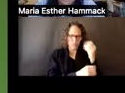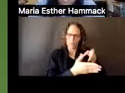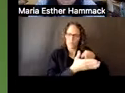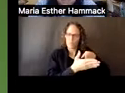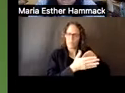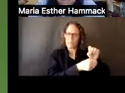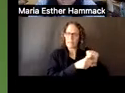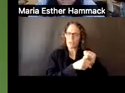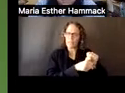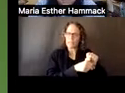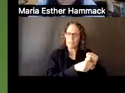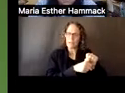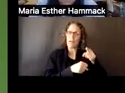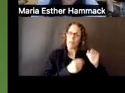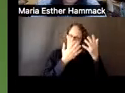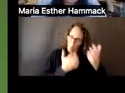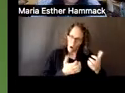offering legal abolition.